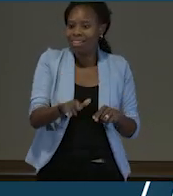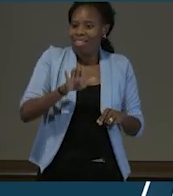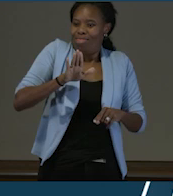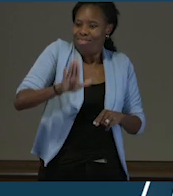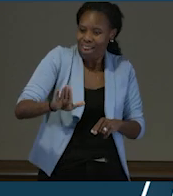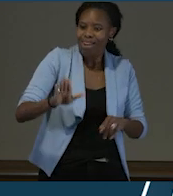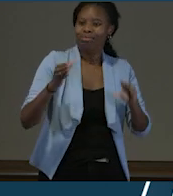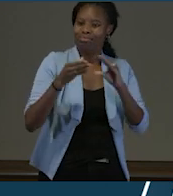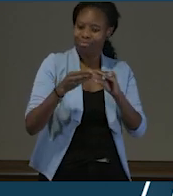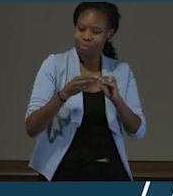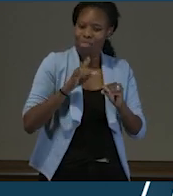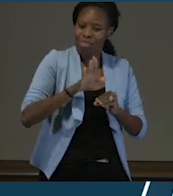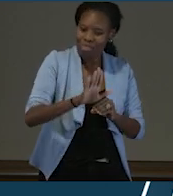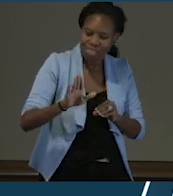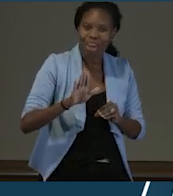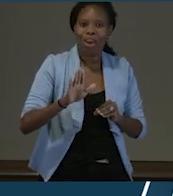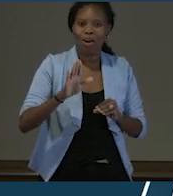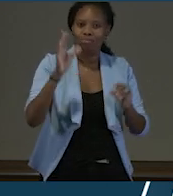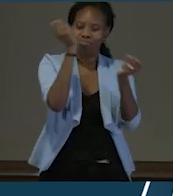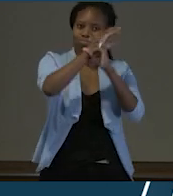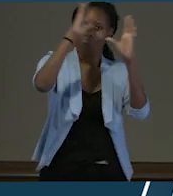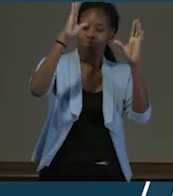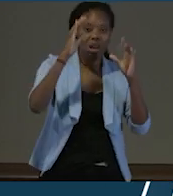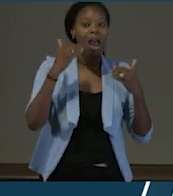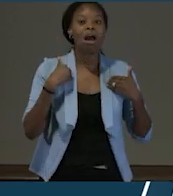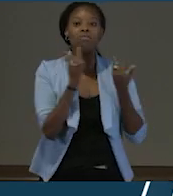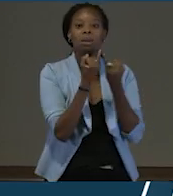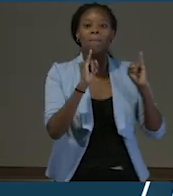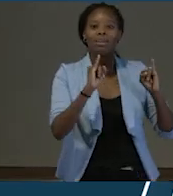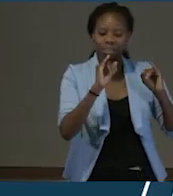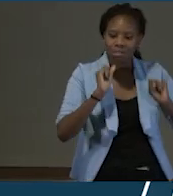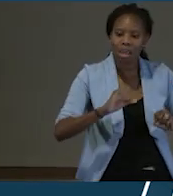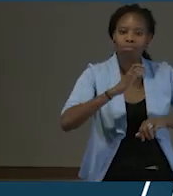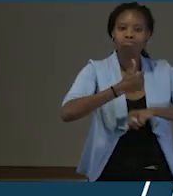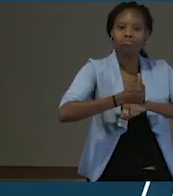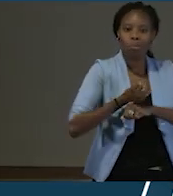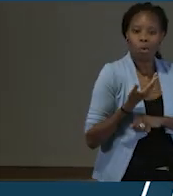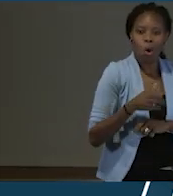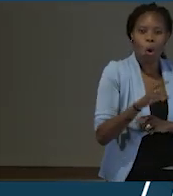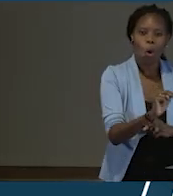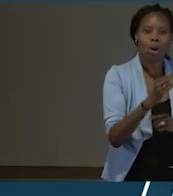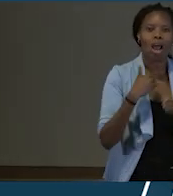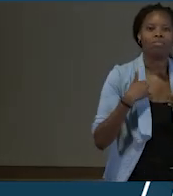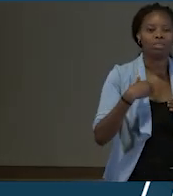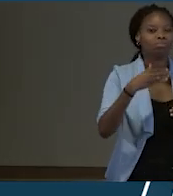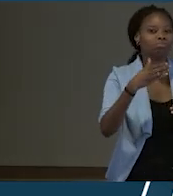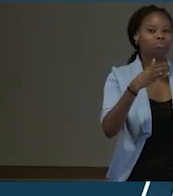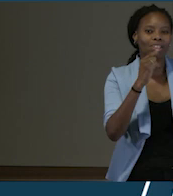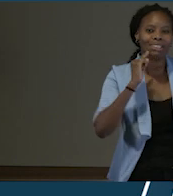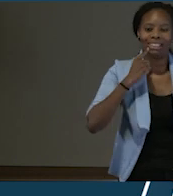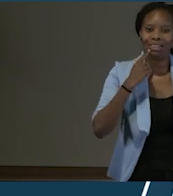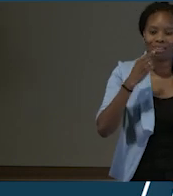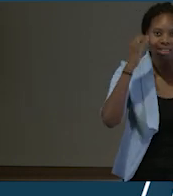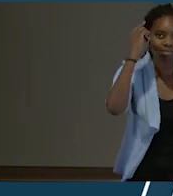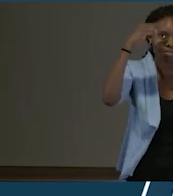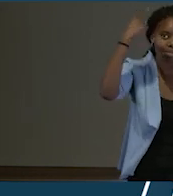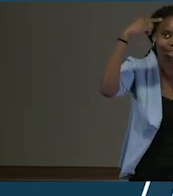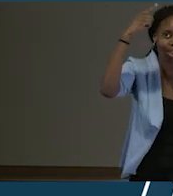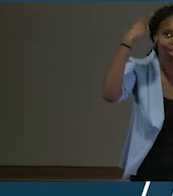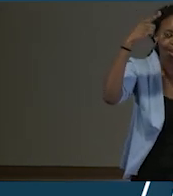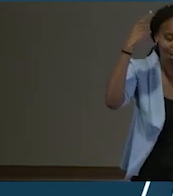had some independence. She was able to build on her own, some critical thinking. She was able to figure out what a garage would look like in her mind,